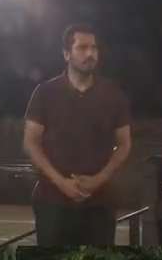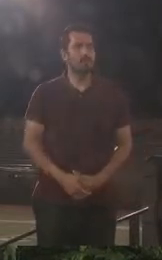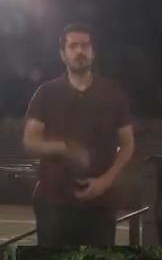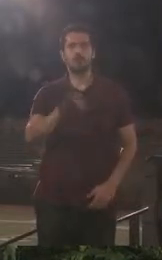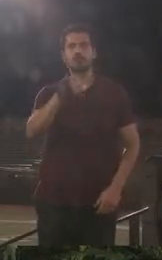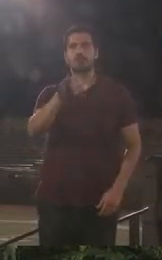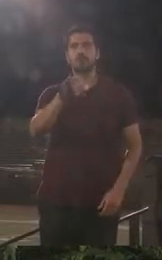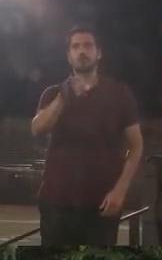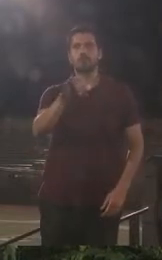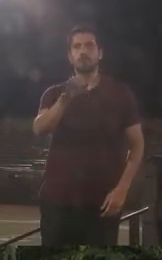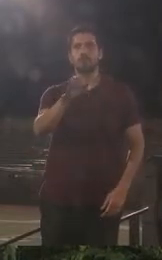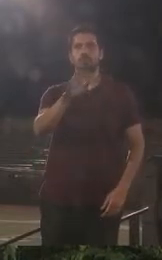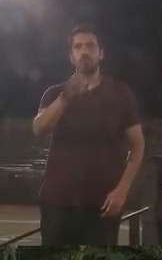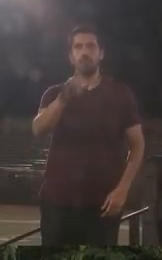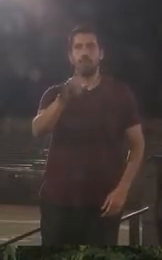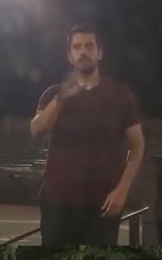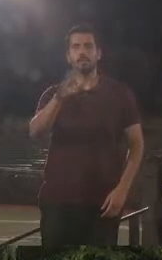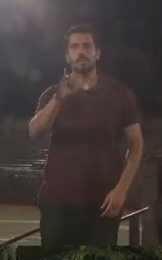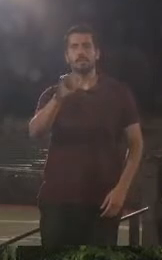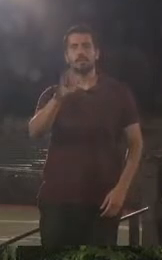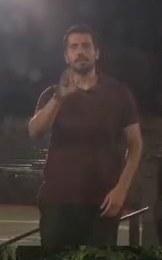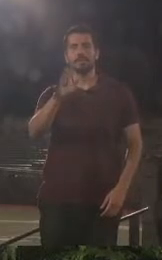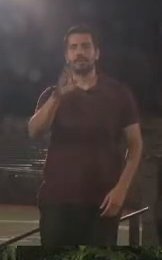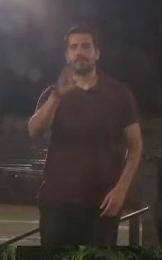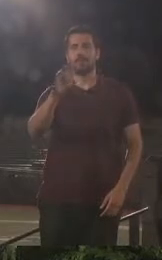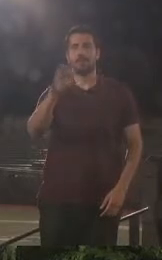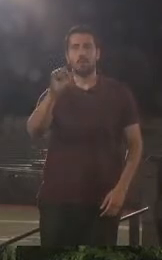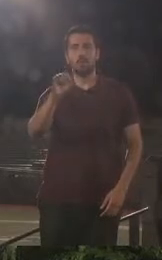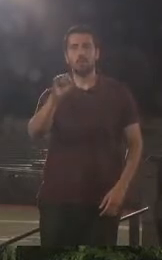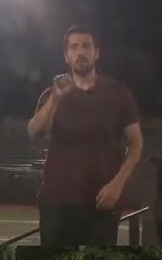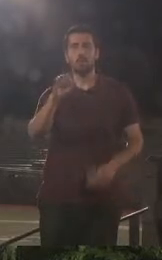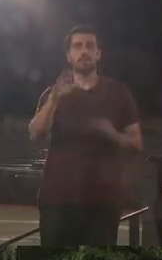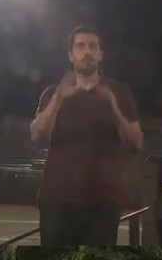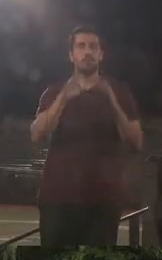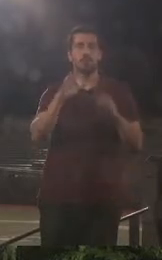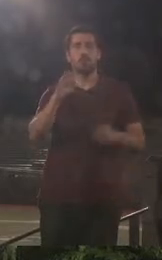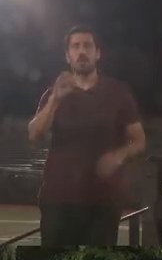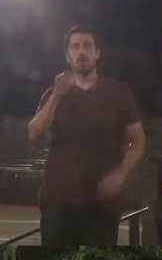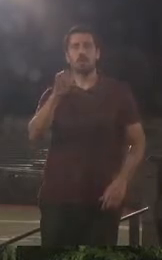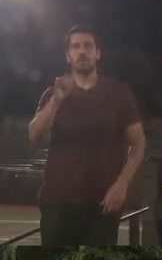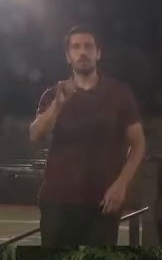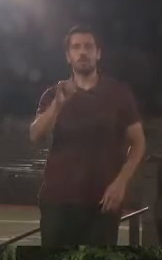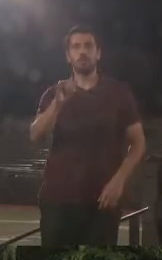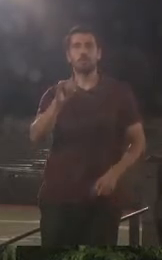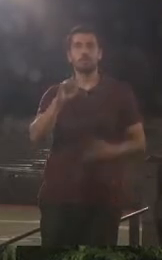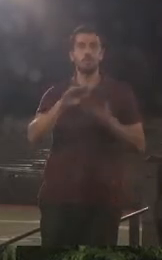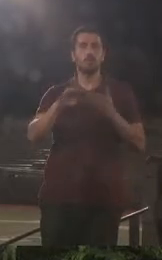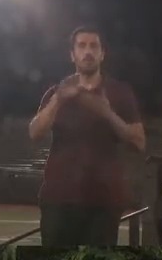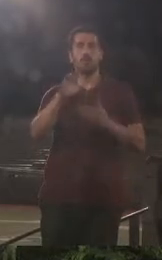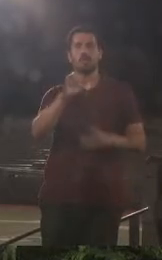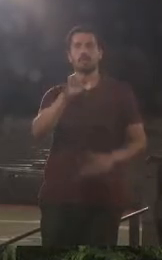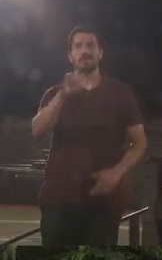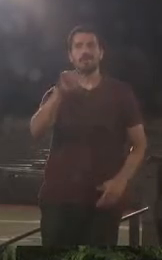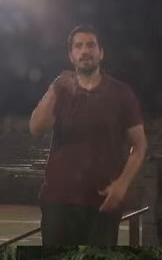Joel Michael Cisneros earned certification in OSHA construction and will be attending St. Philip's College.